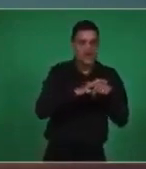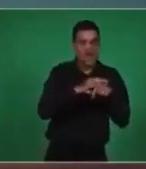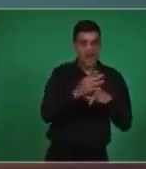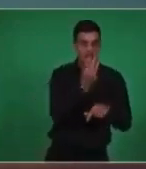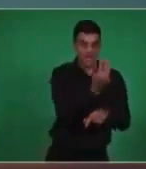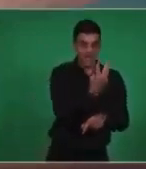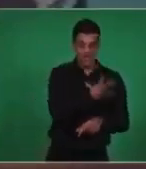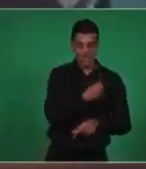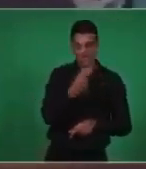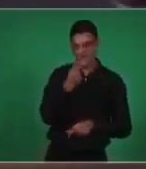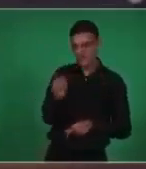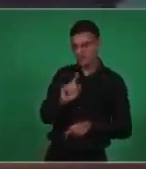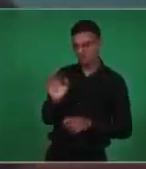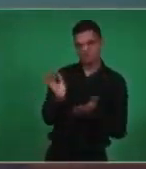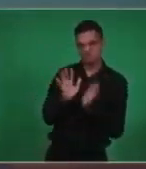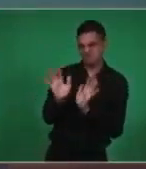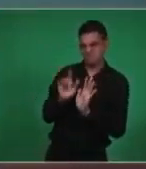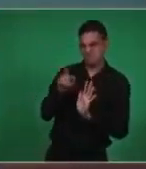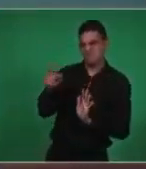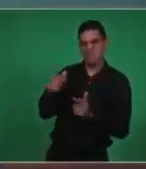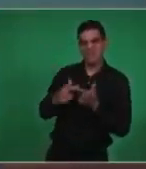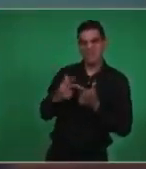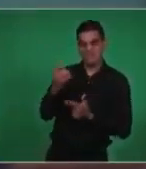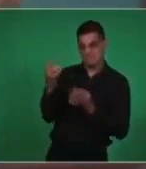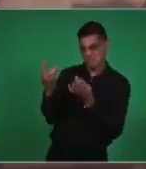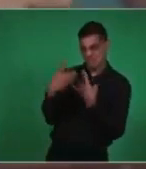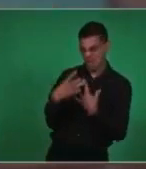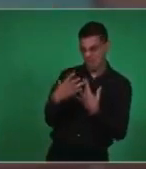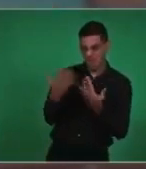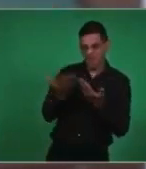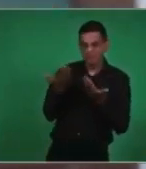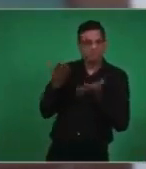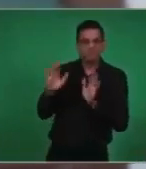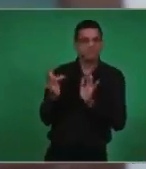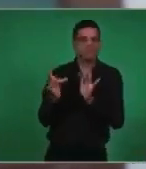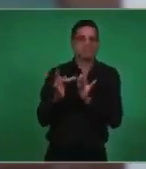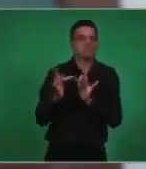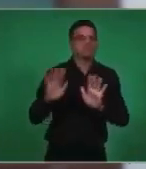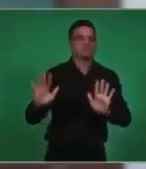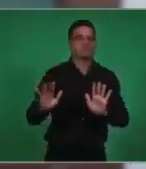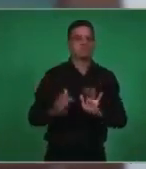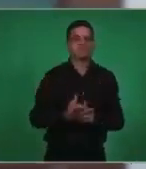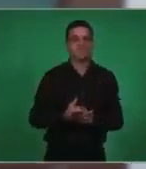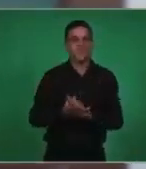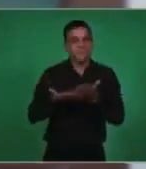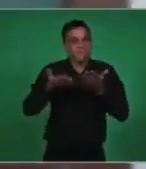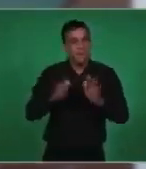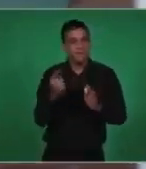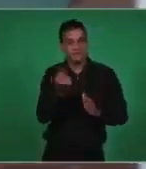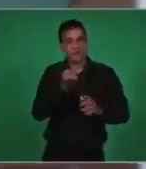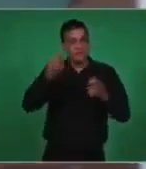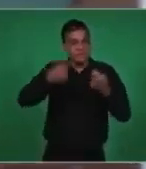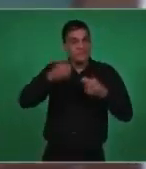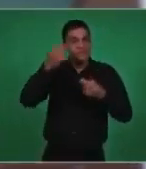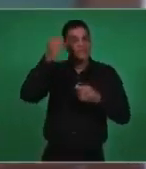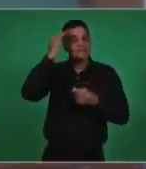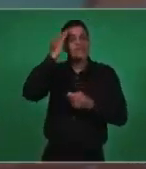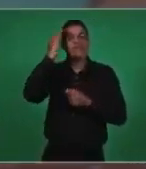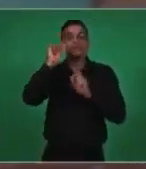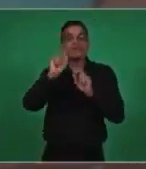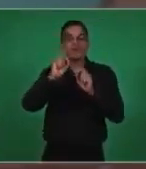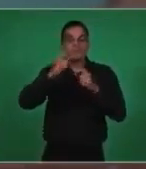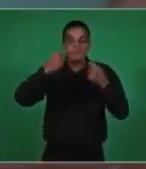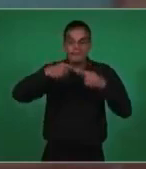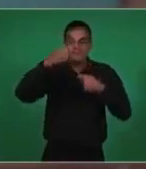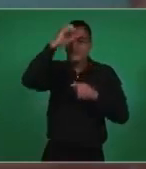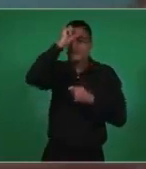but one of the daughters didn't forgive her. And it's easy to forgive, but forgive is not, it's not to forget something, it's